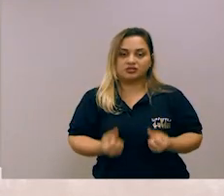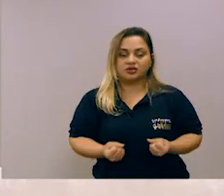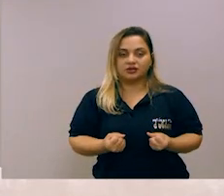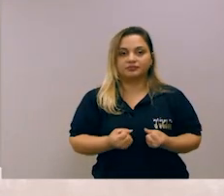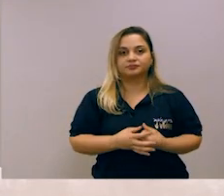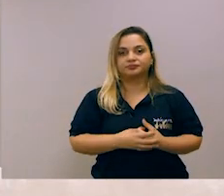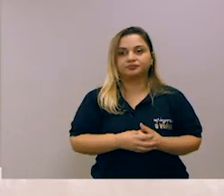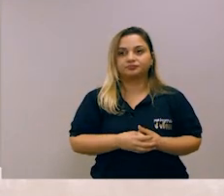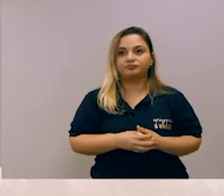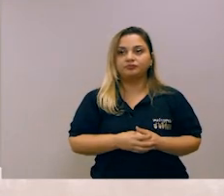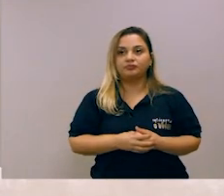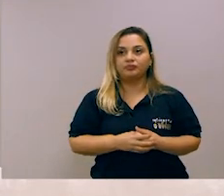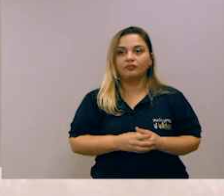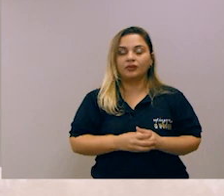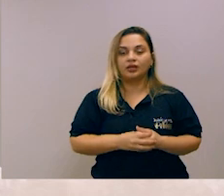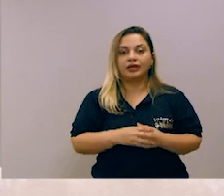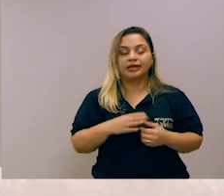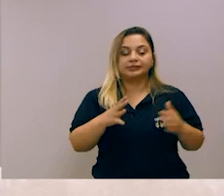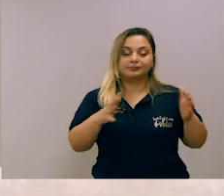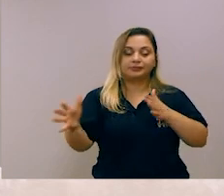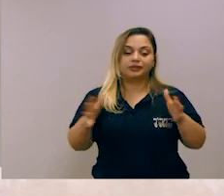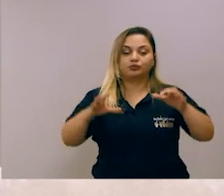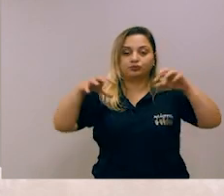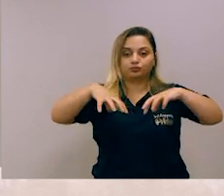work. This is our reality. So